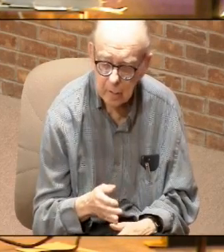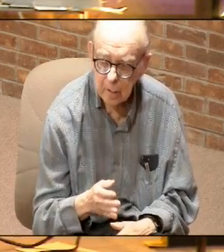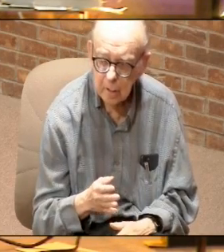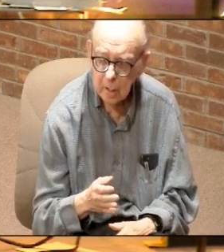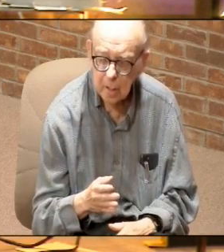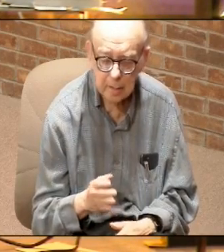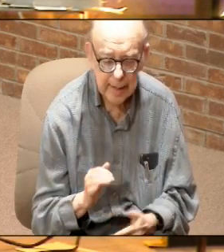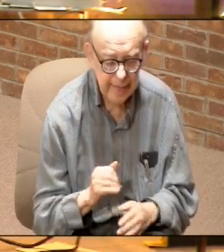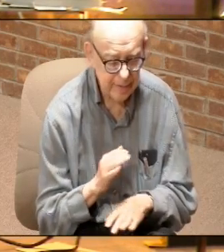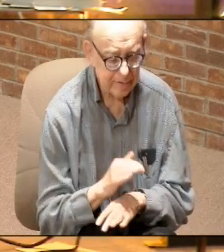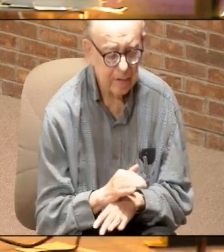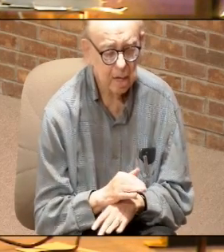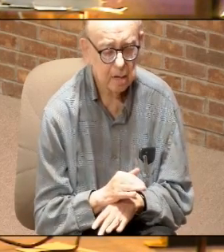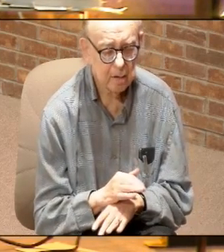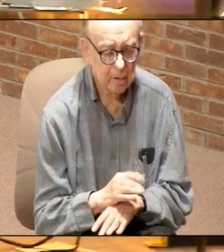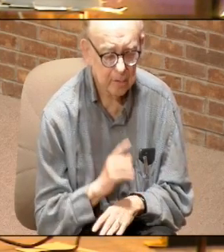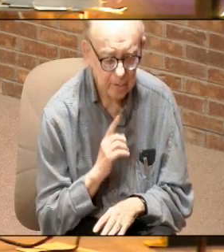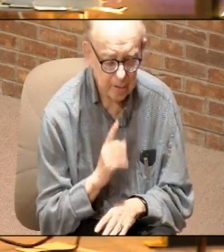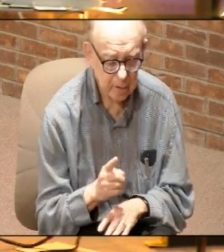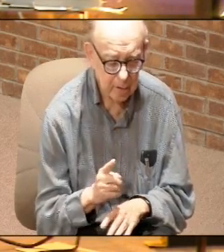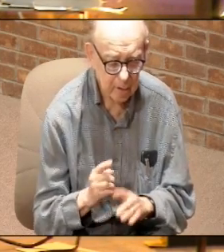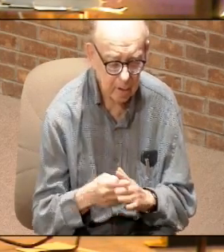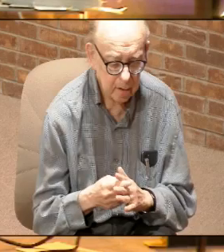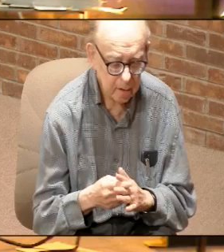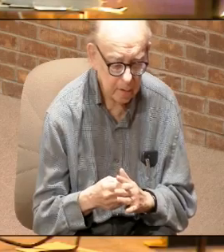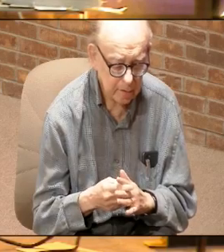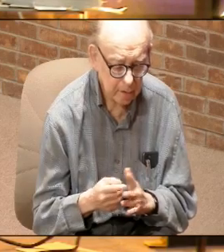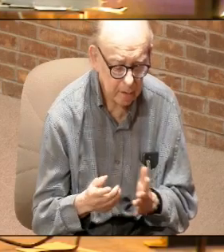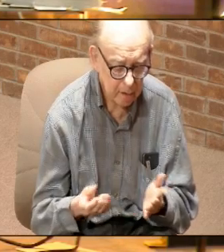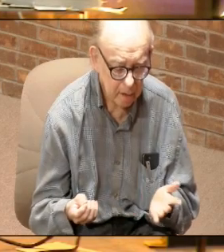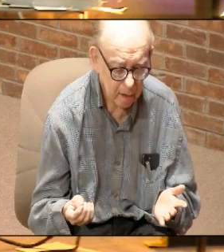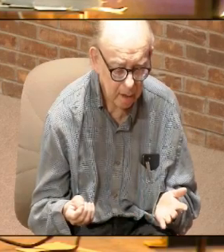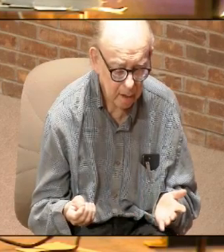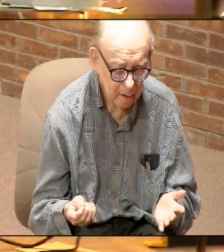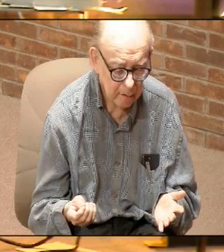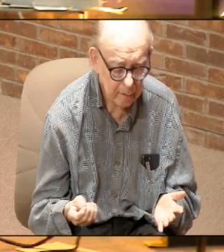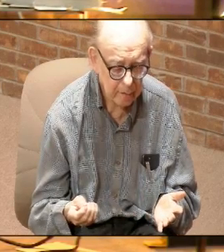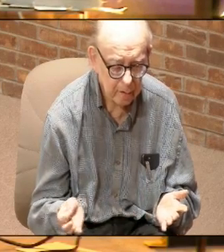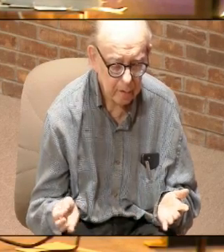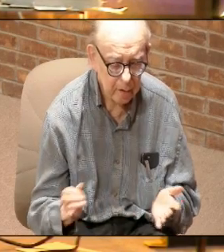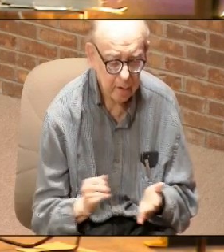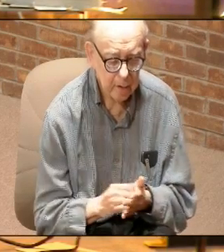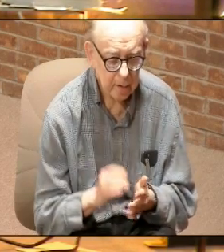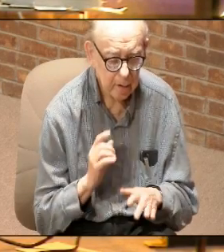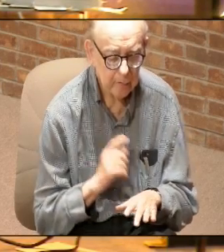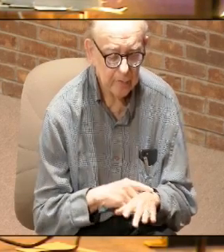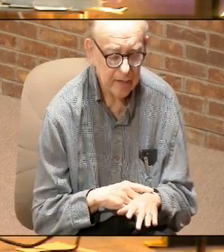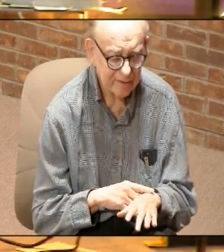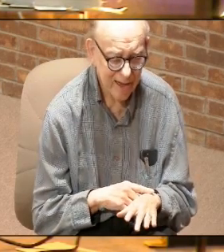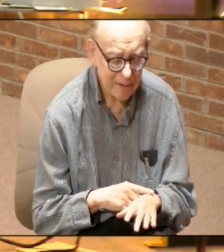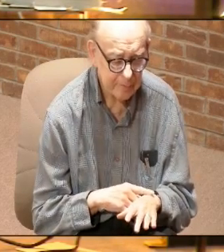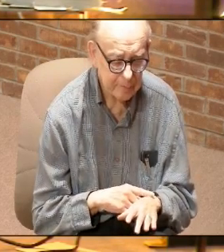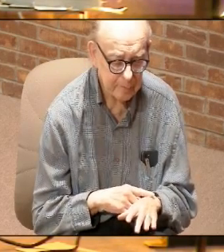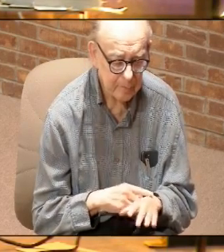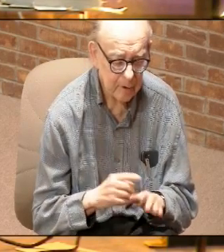And then this night is the beginning or the start of that time frame.